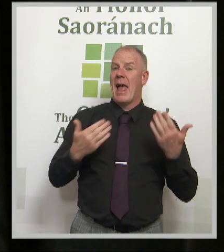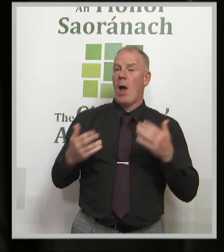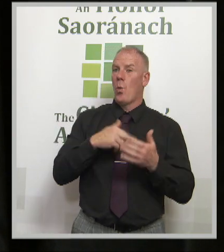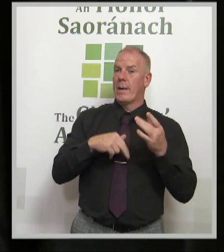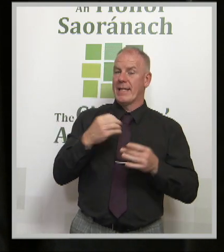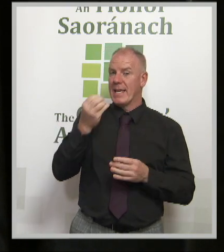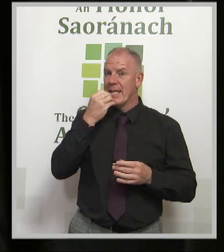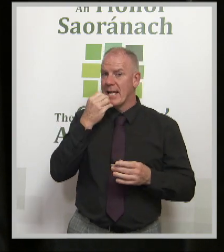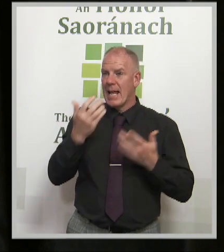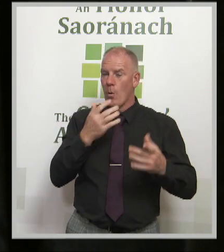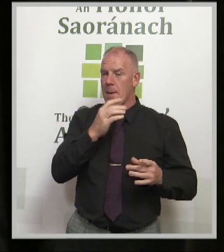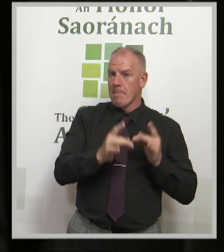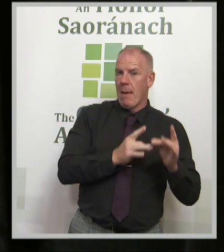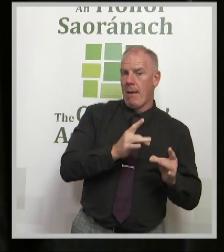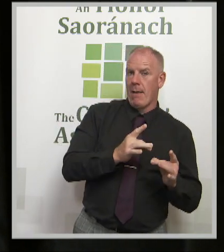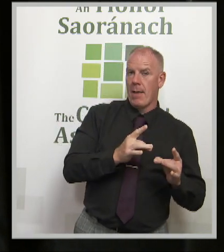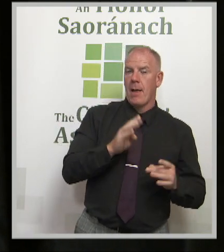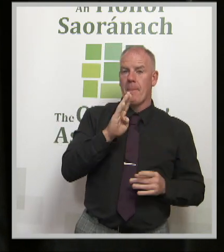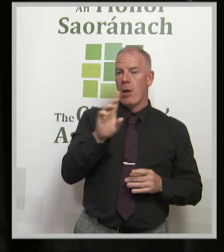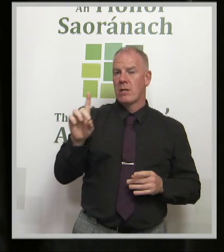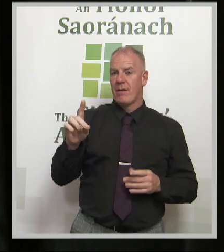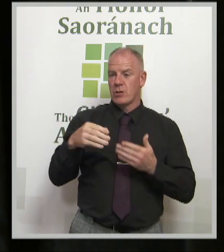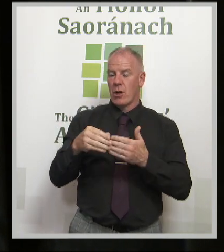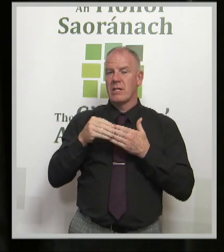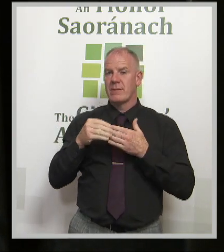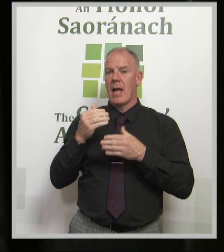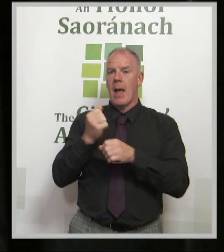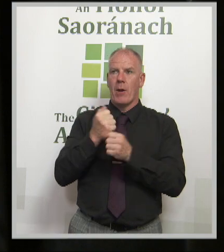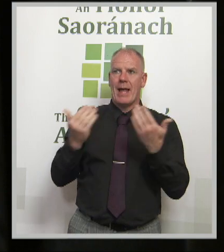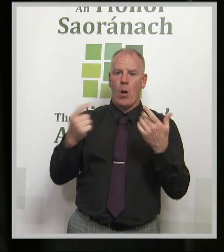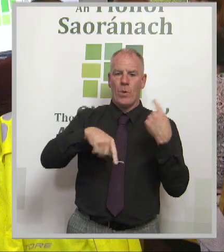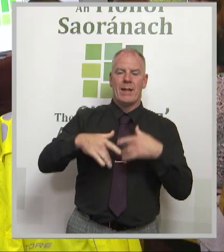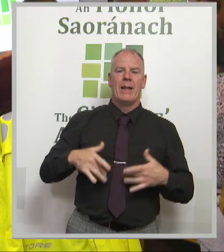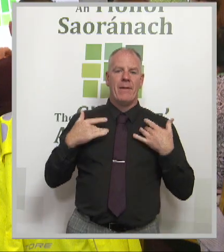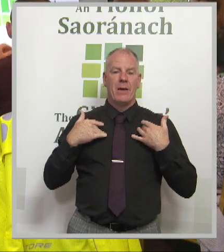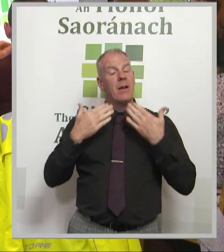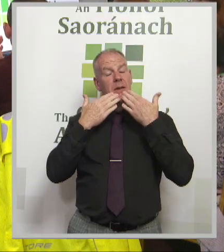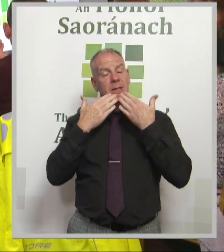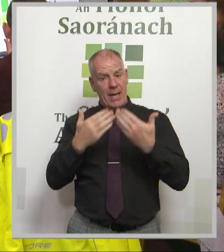produce. Because biodiversity conservation is ultimately about the way we live. Thank you.